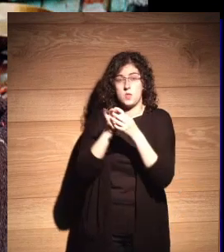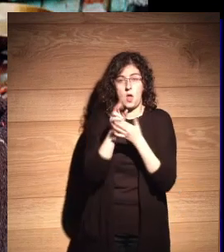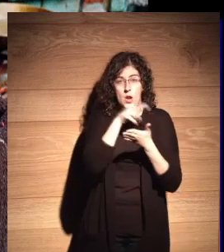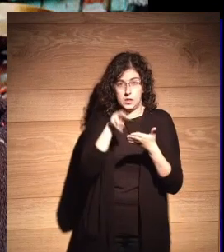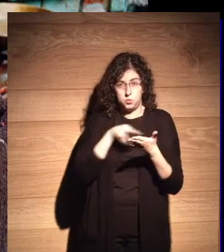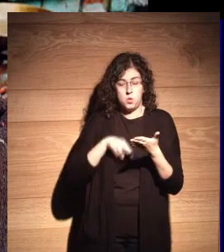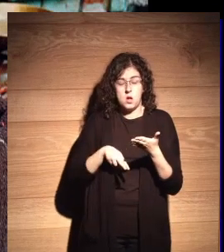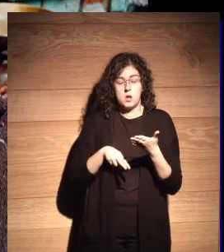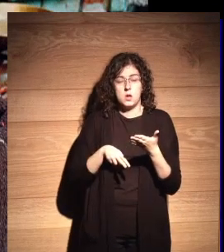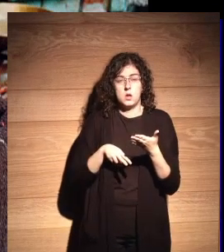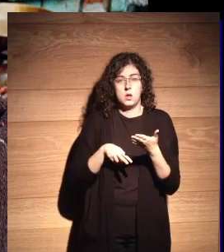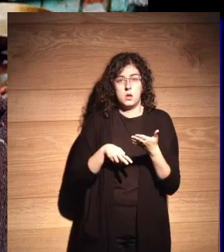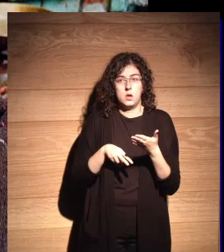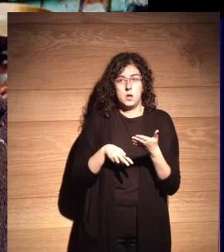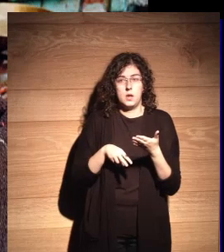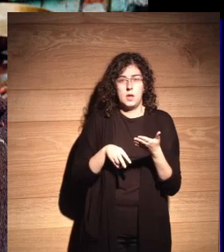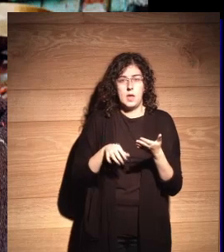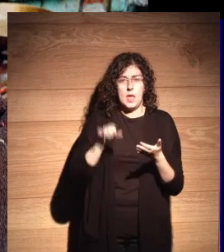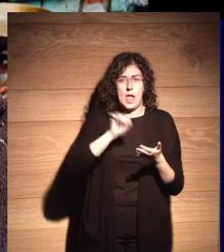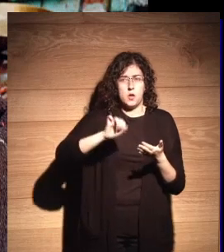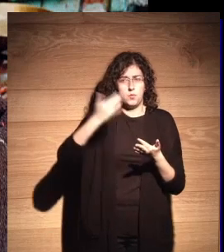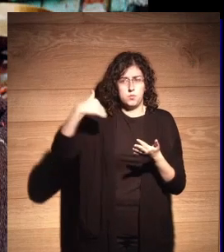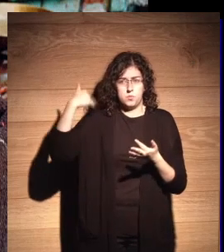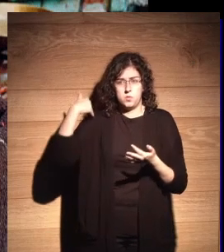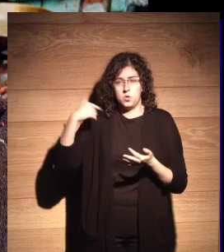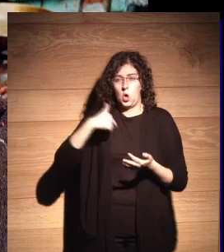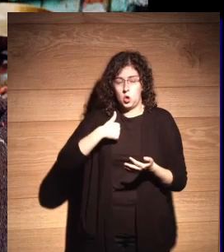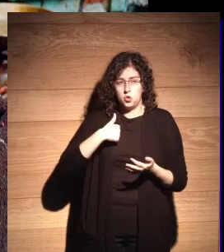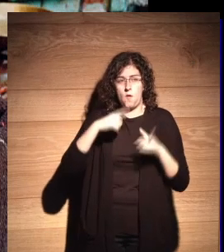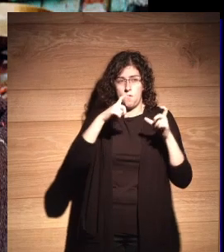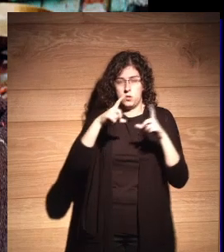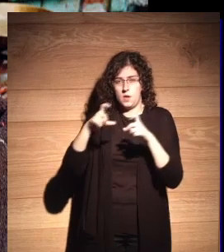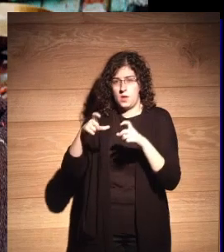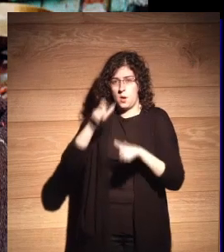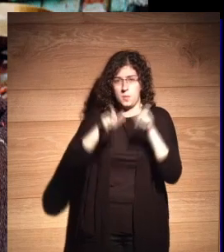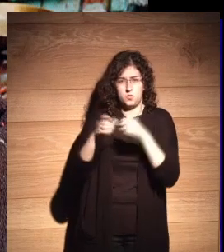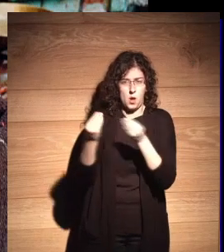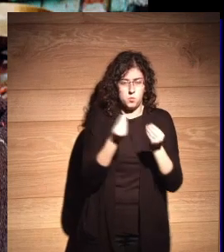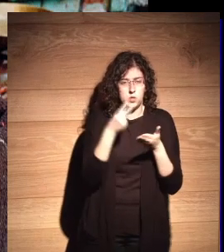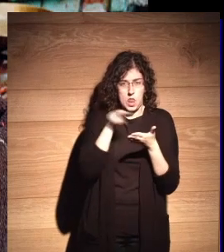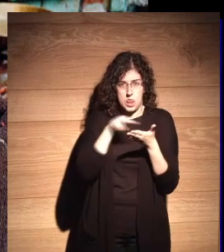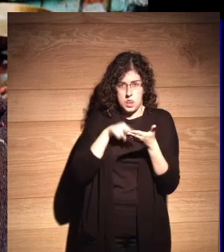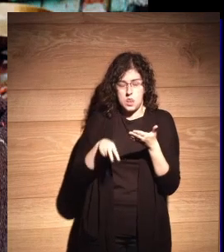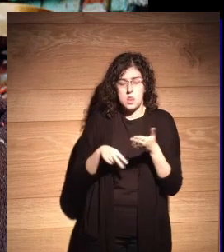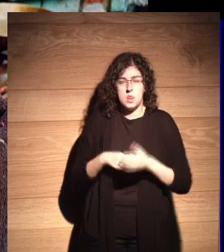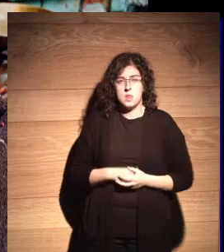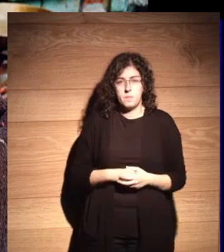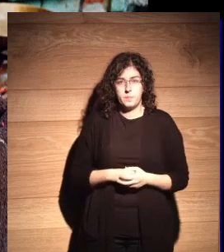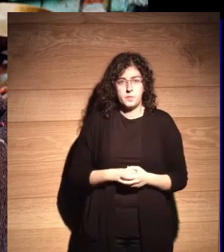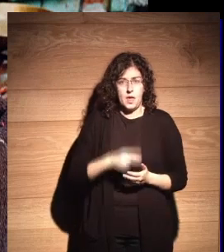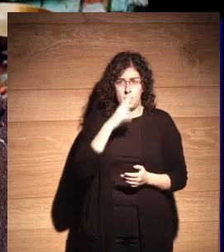last 40 years photographed random people reading. And I did a book a couple years ago